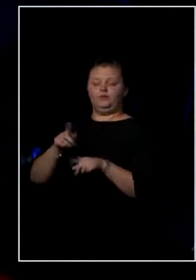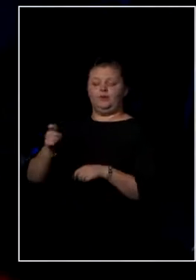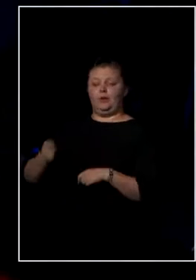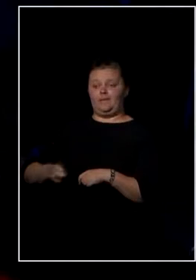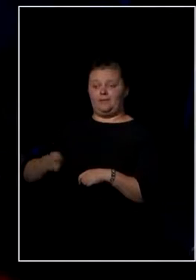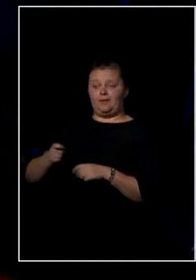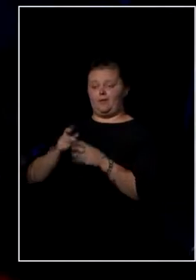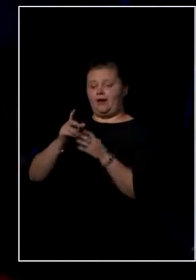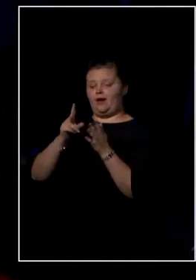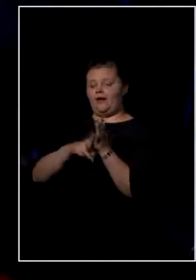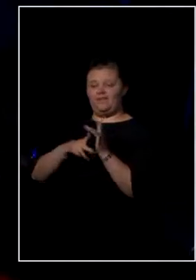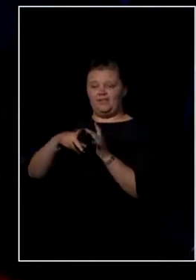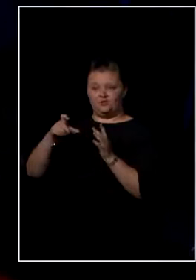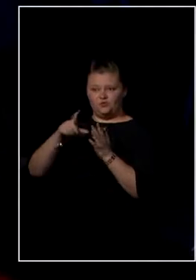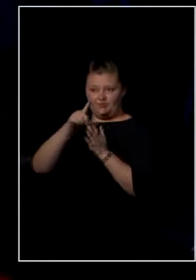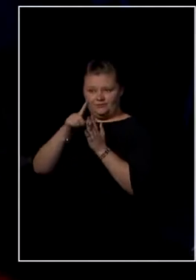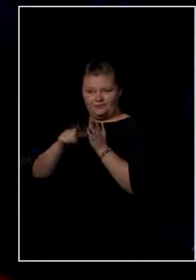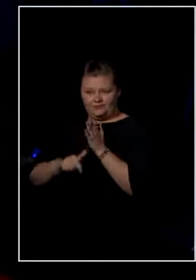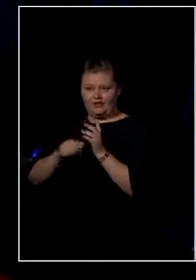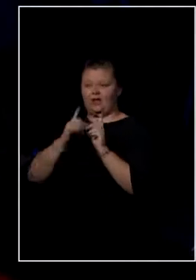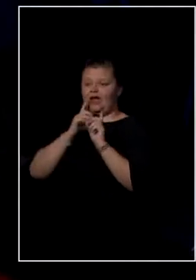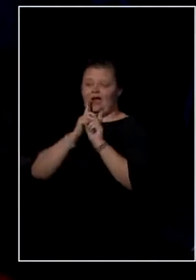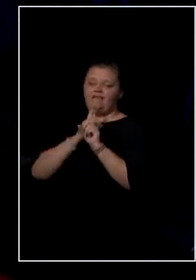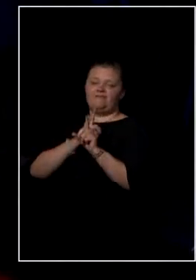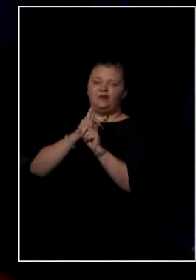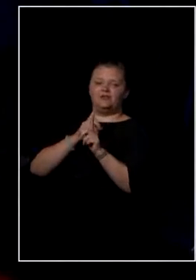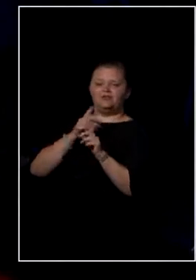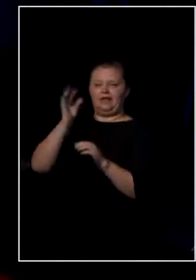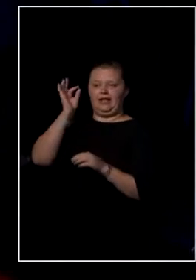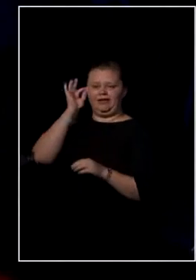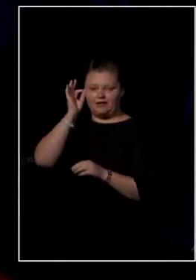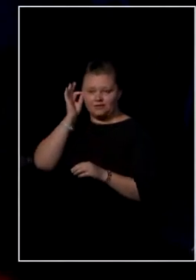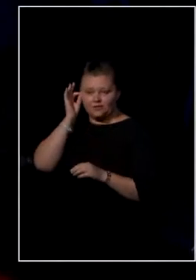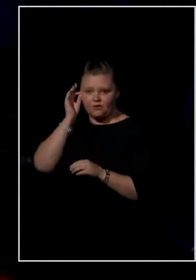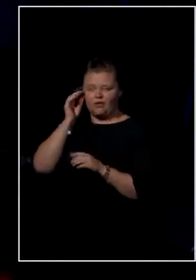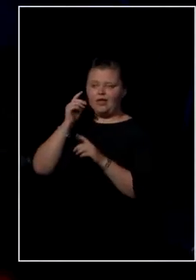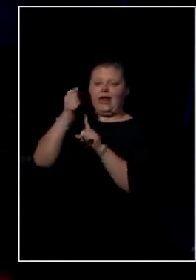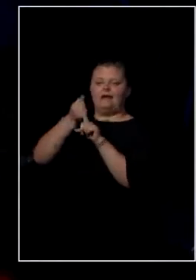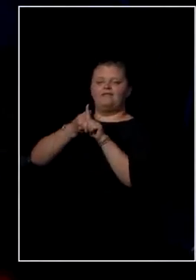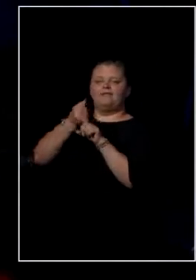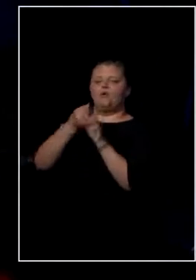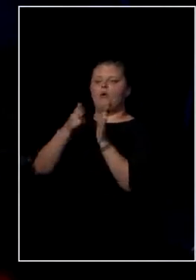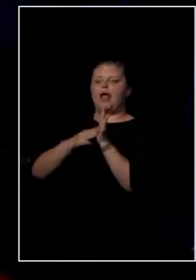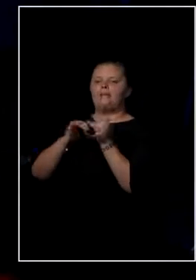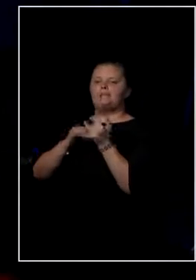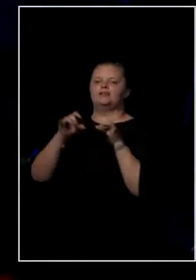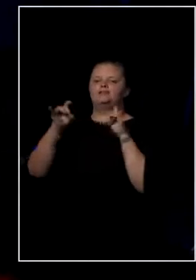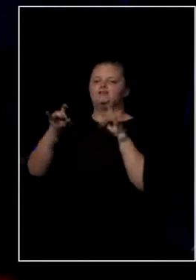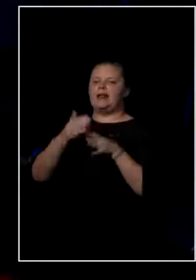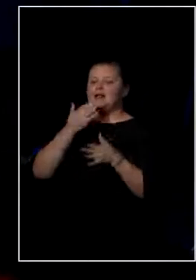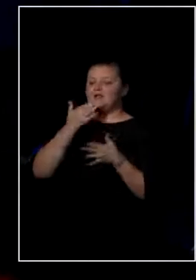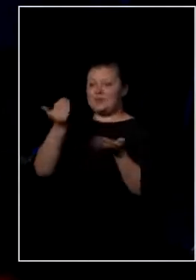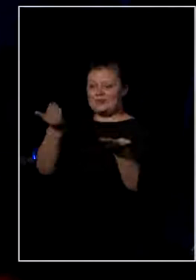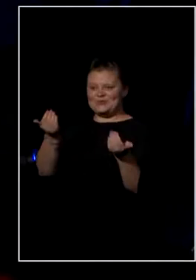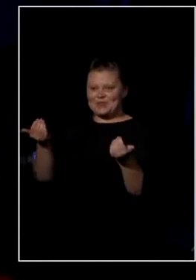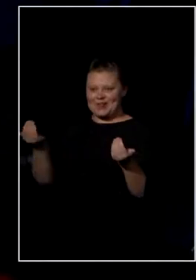Victorian Disability Advisory Council and a national advocate for MS Australia. Please make her very